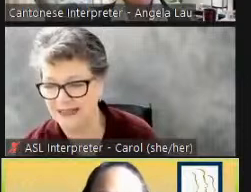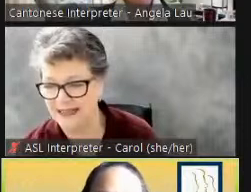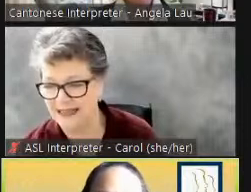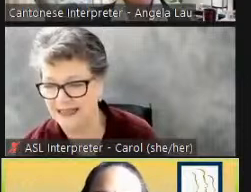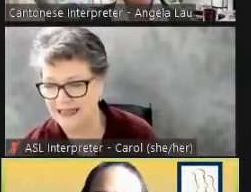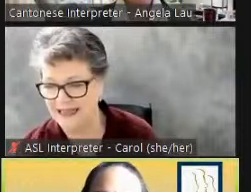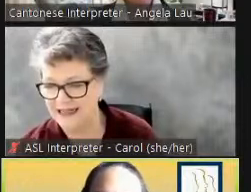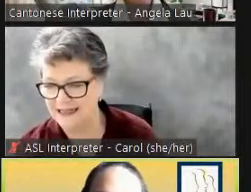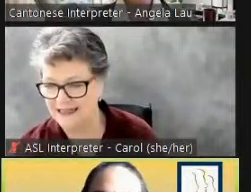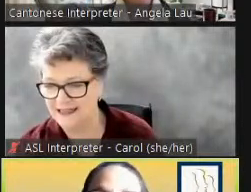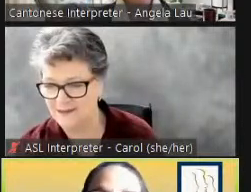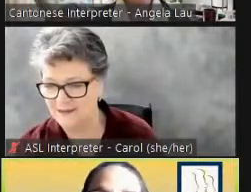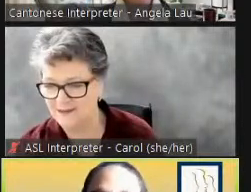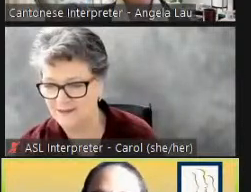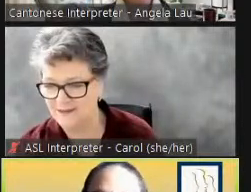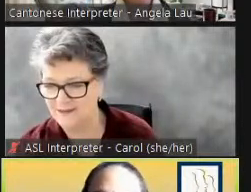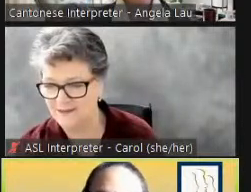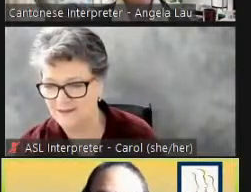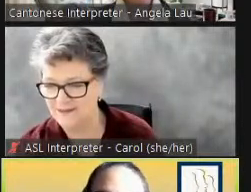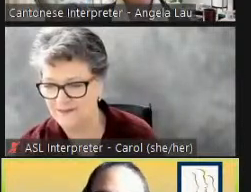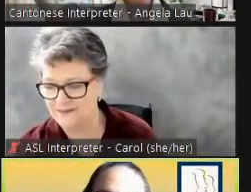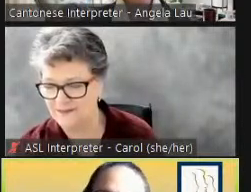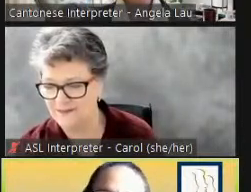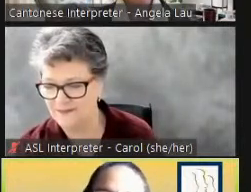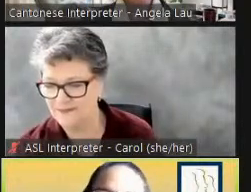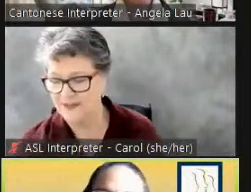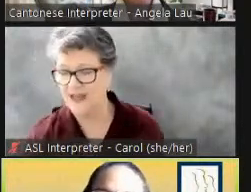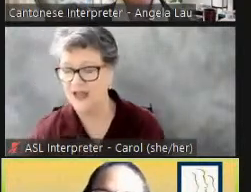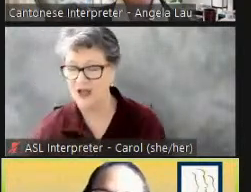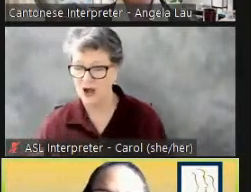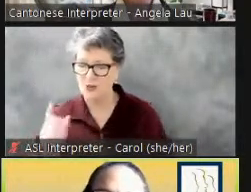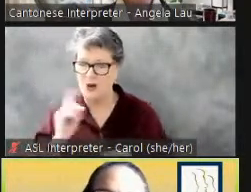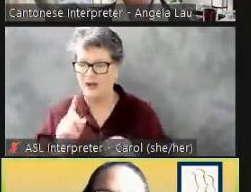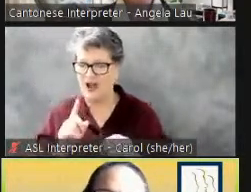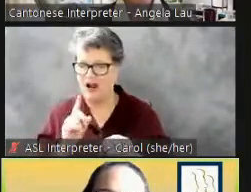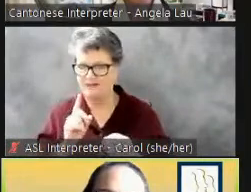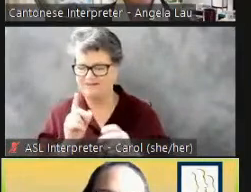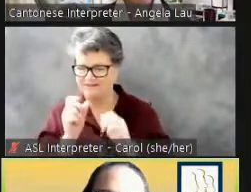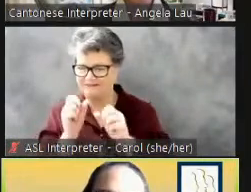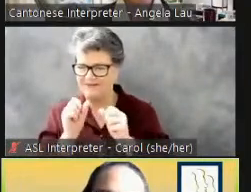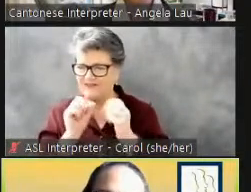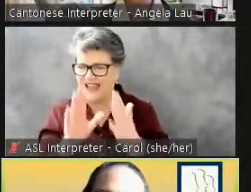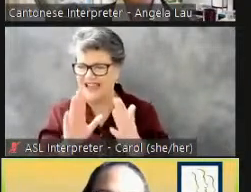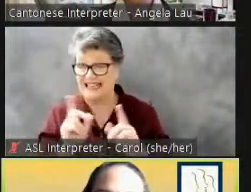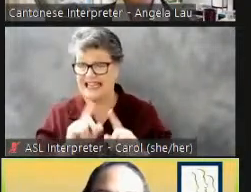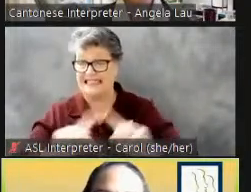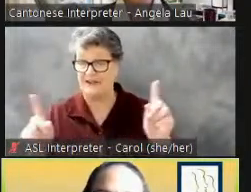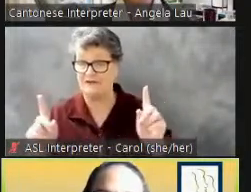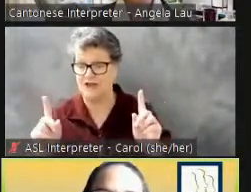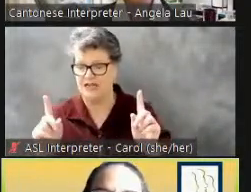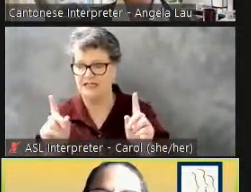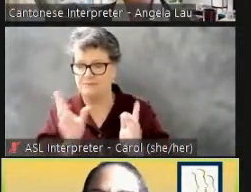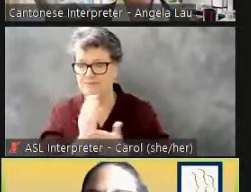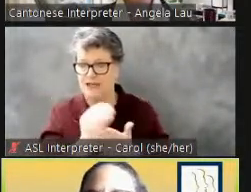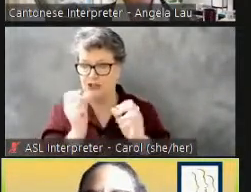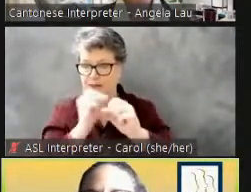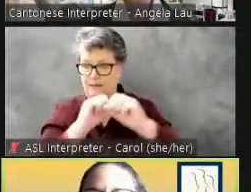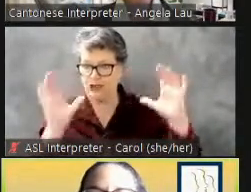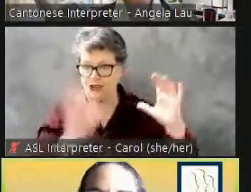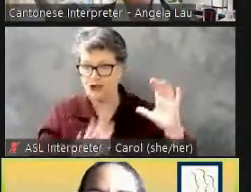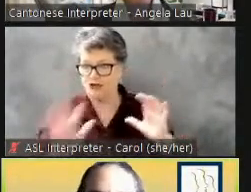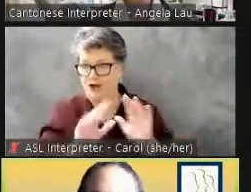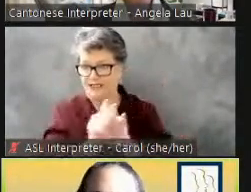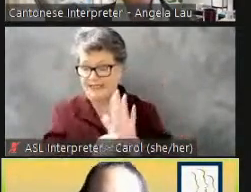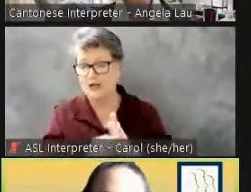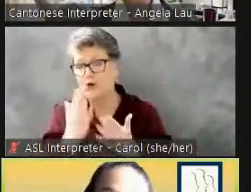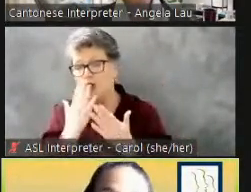much more significant and very different picture in terms of our revenue across the state, we are grateful that the governor